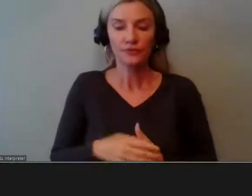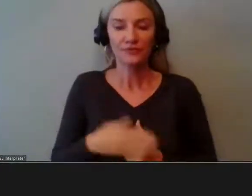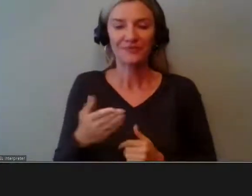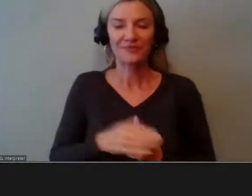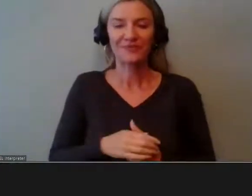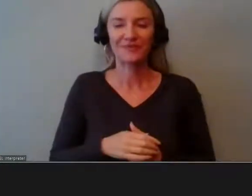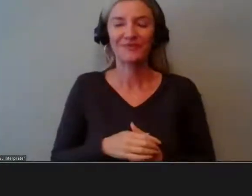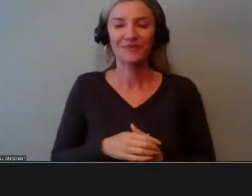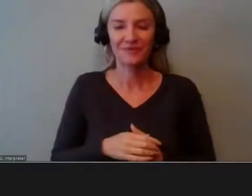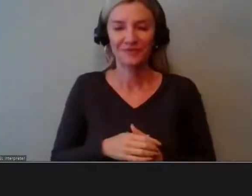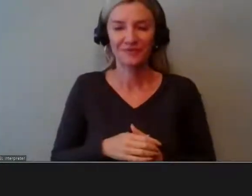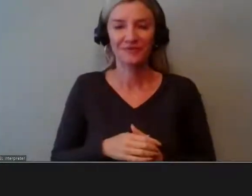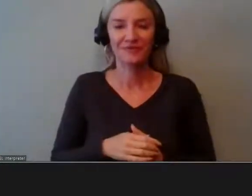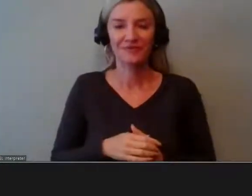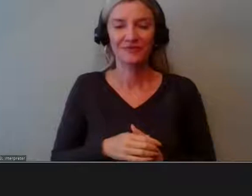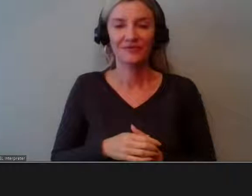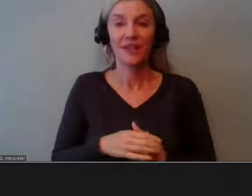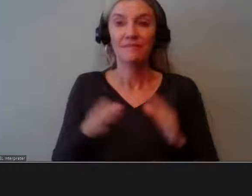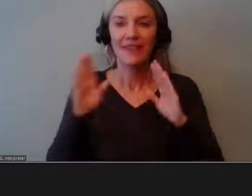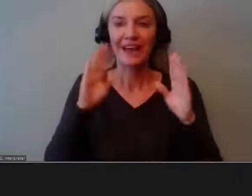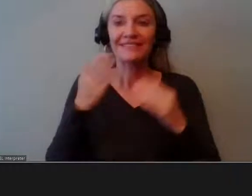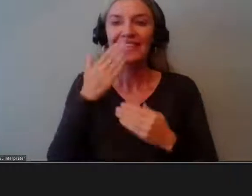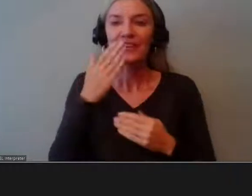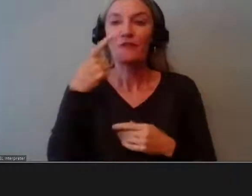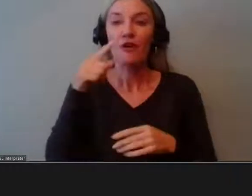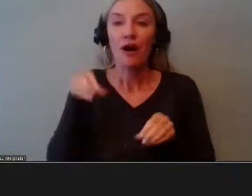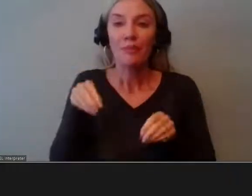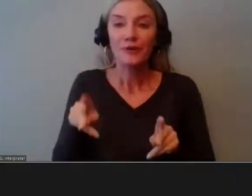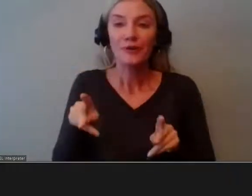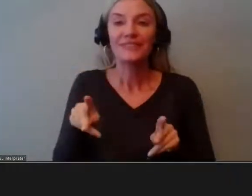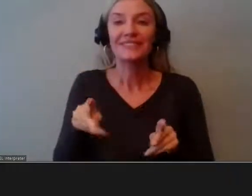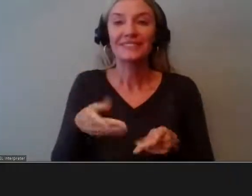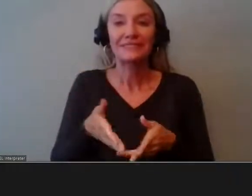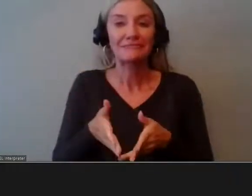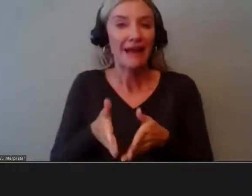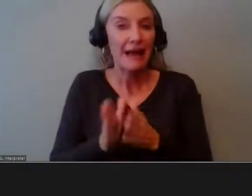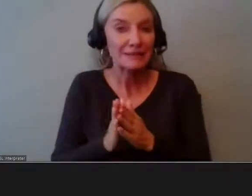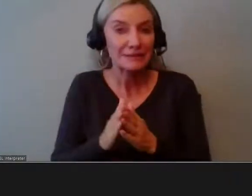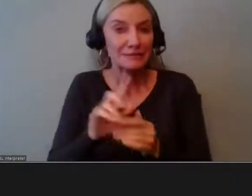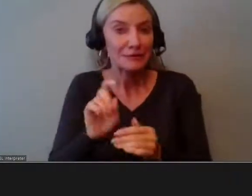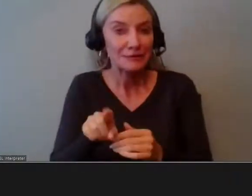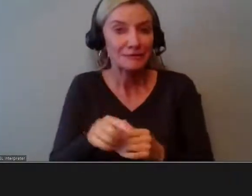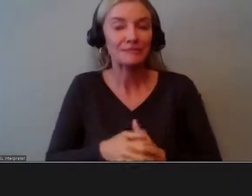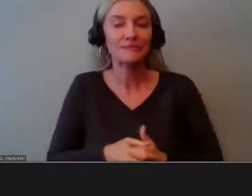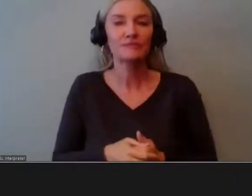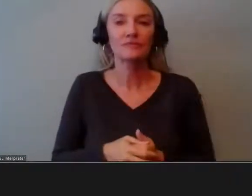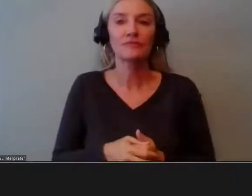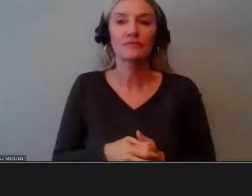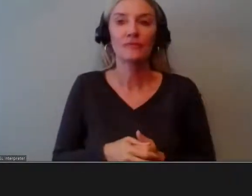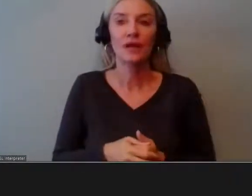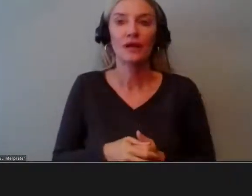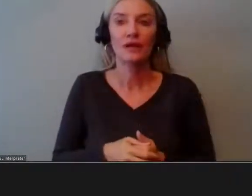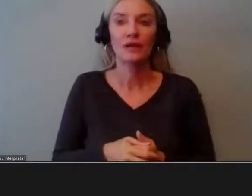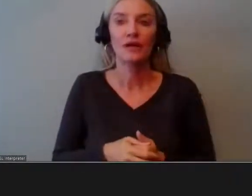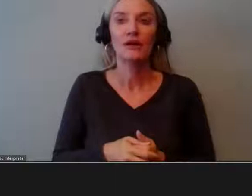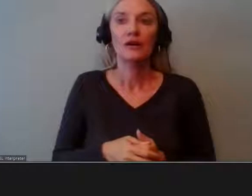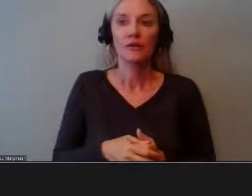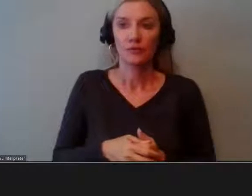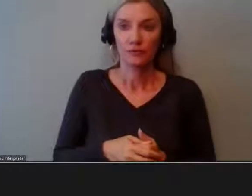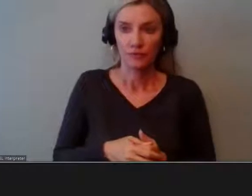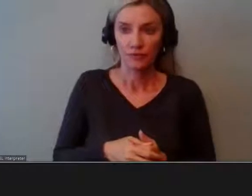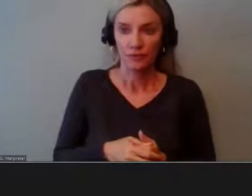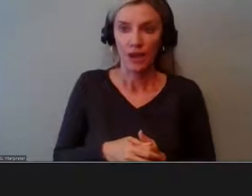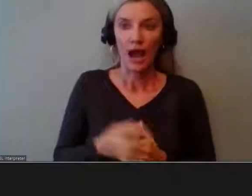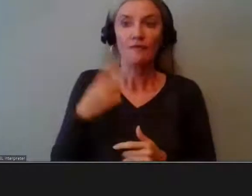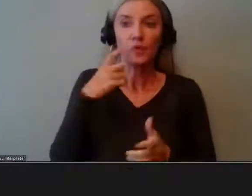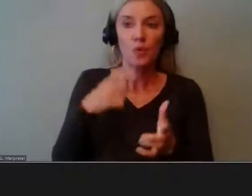Hi, thank you for the opportunity to do this. There's been a pattern in Mendocino County Public Health press